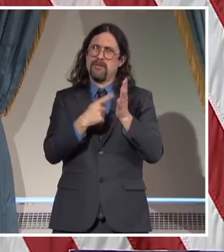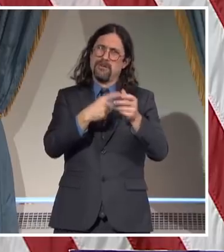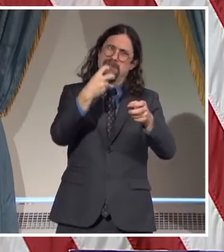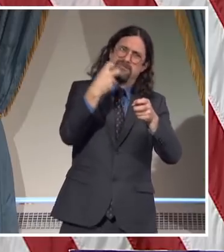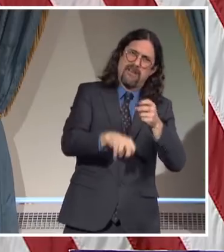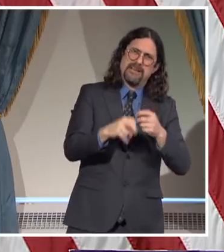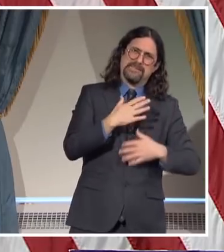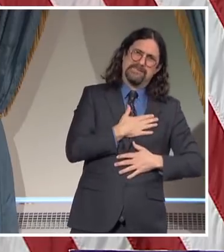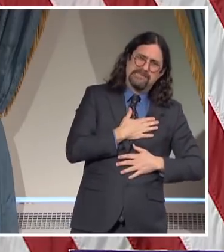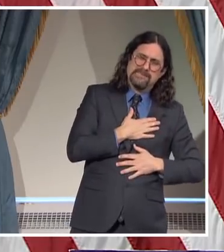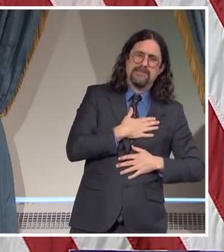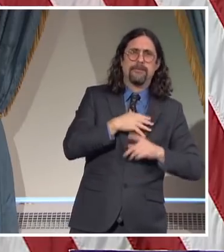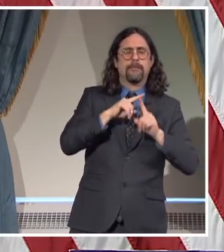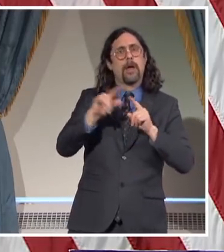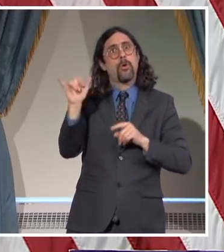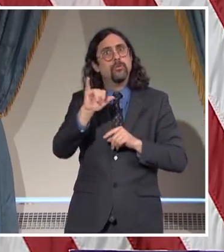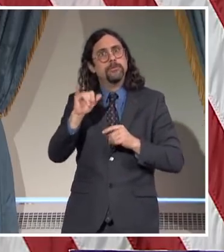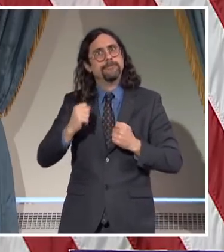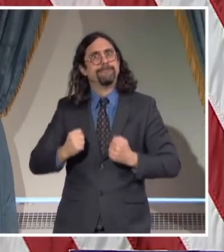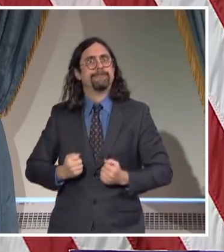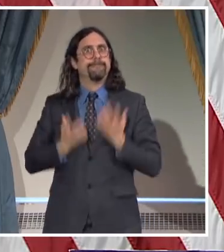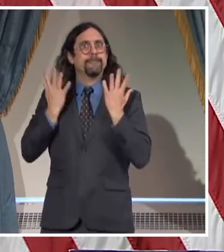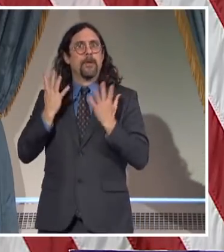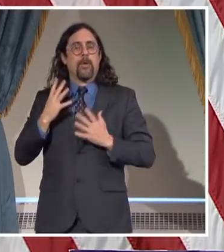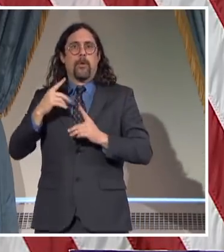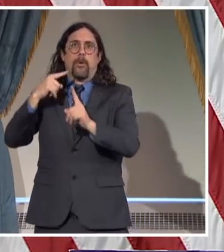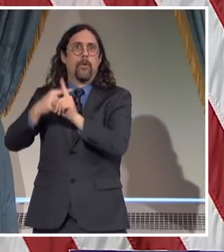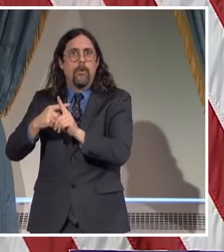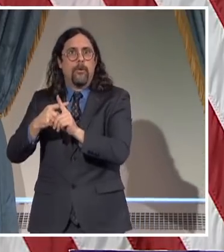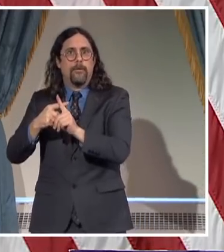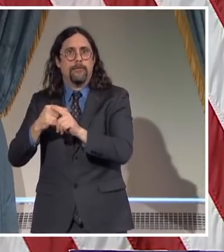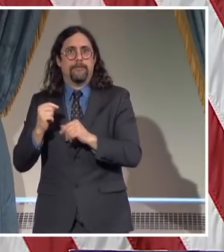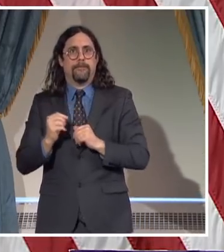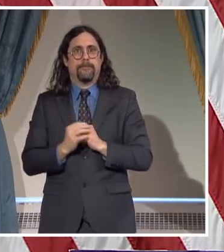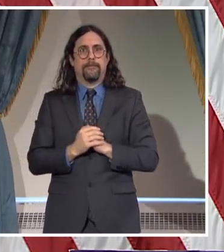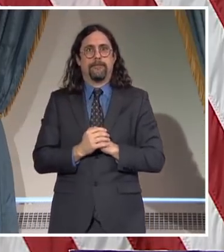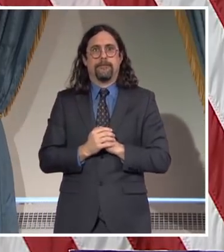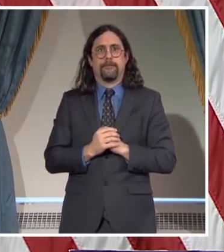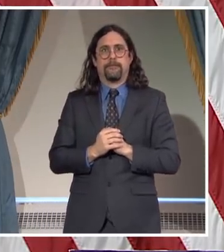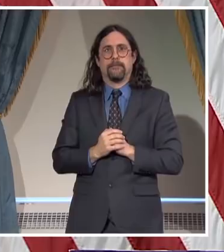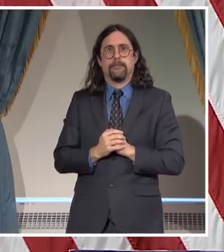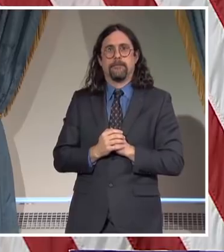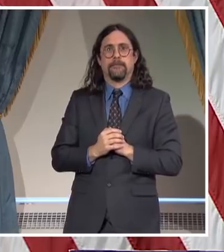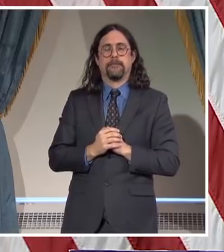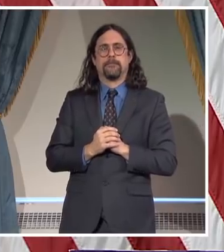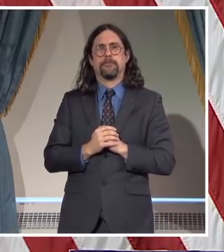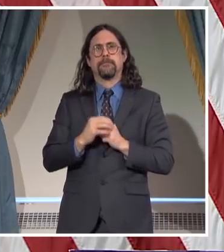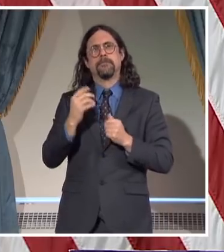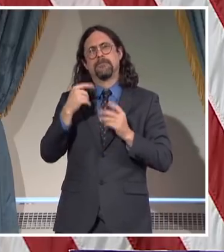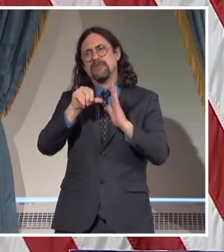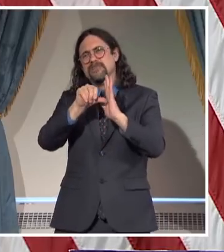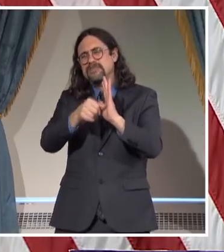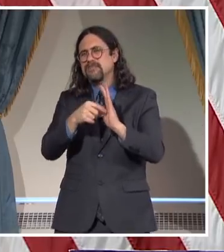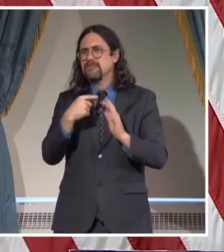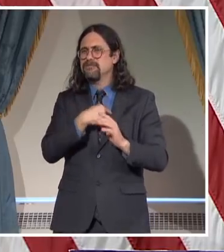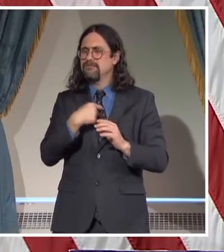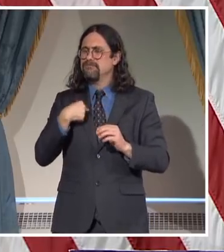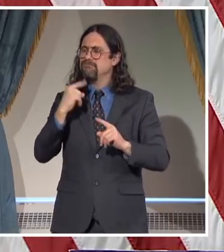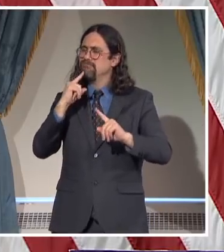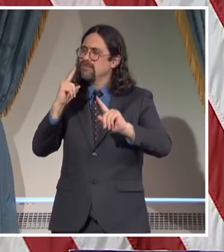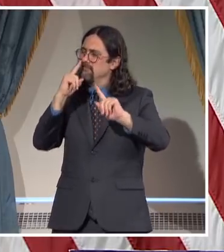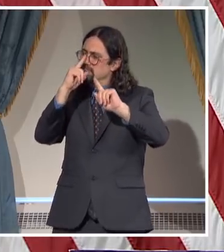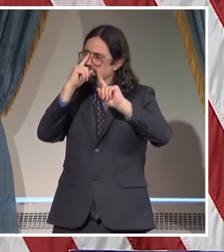accurate information. A lot of times we're going to see really fast-changing developments. A lot of times we're going to have information